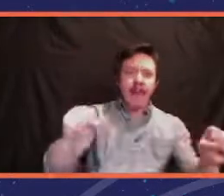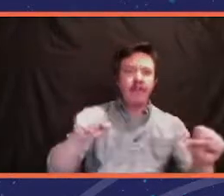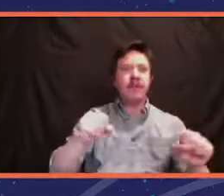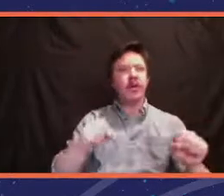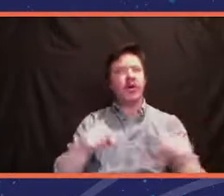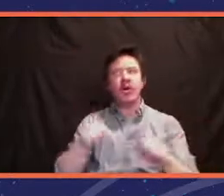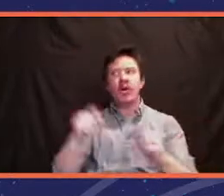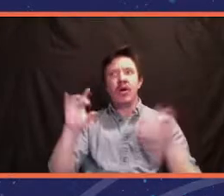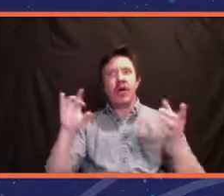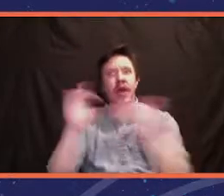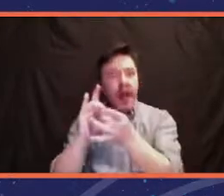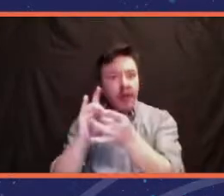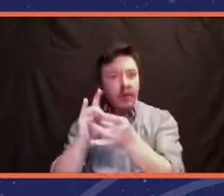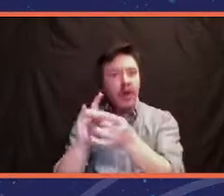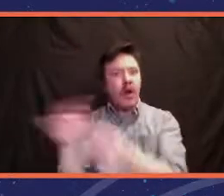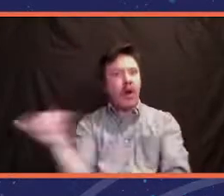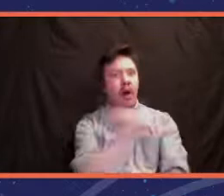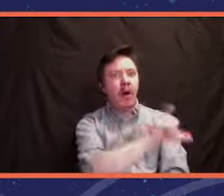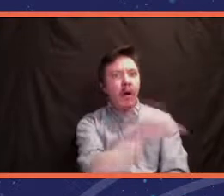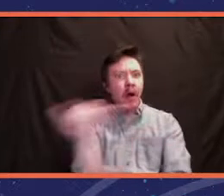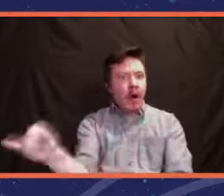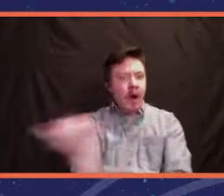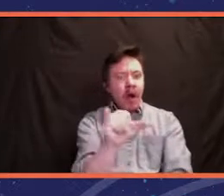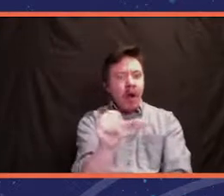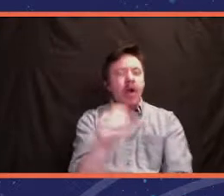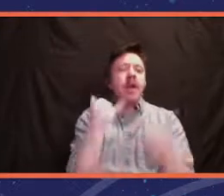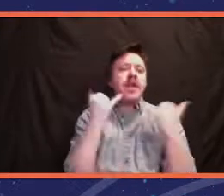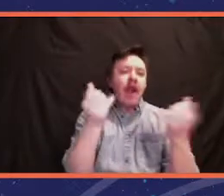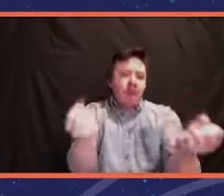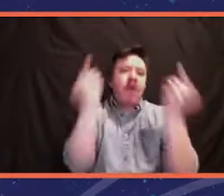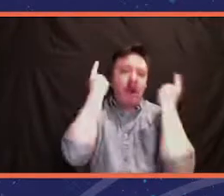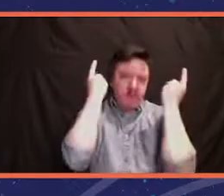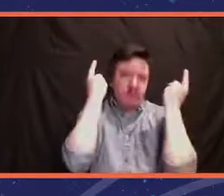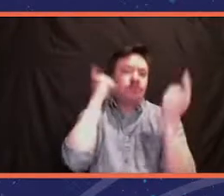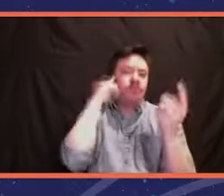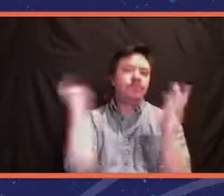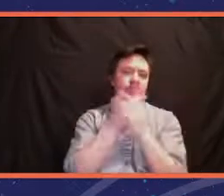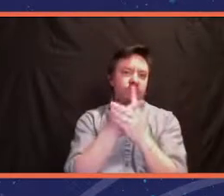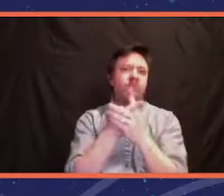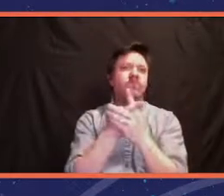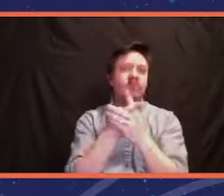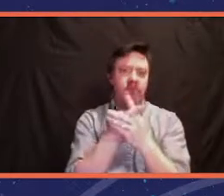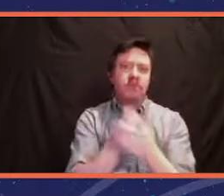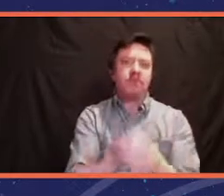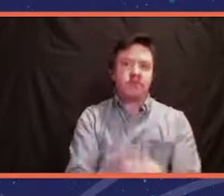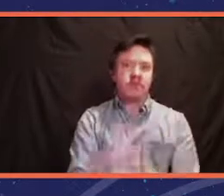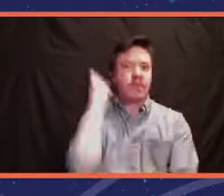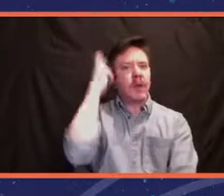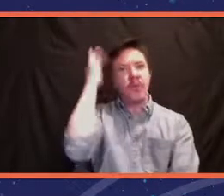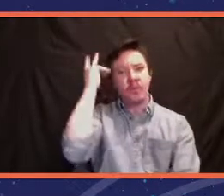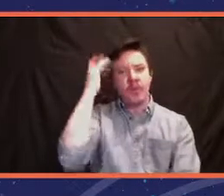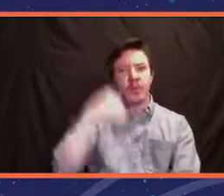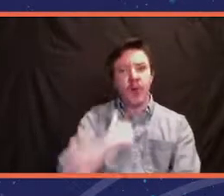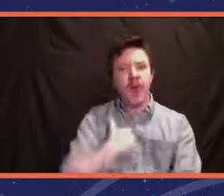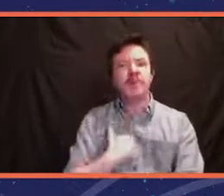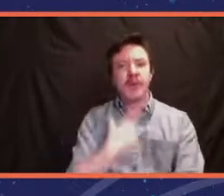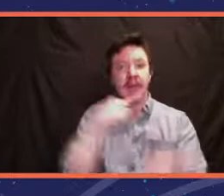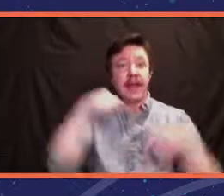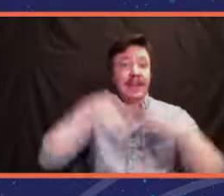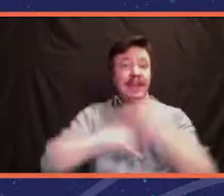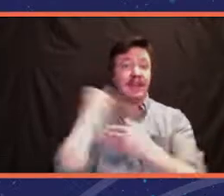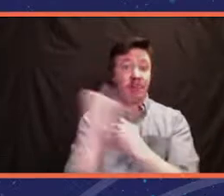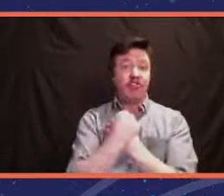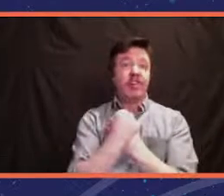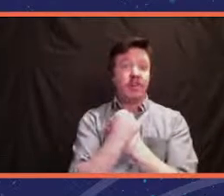the climate, environmentalism, and also the climate crisis we're in. So that's why I would say that this project, it